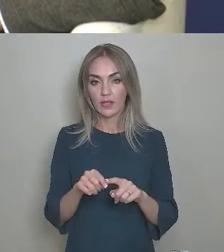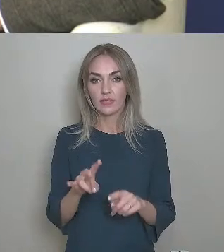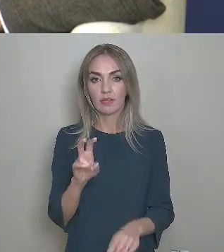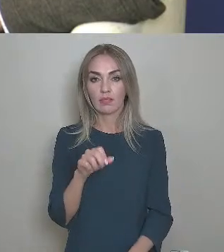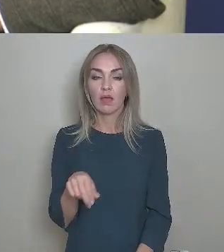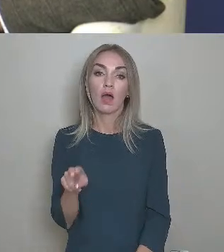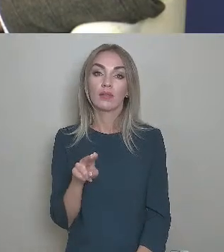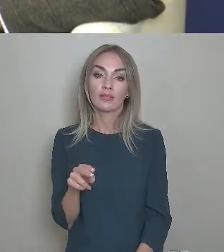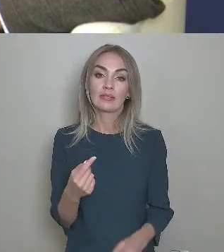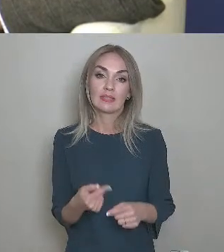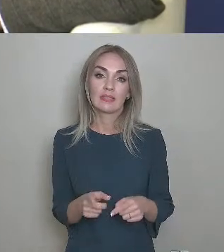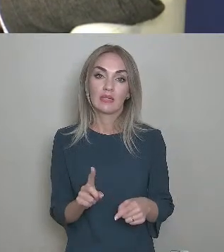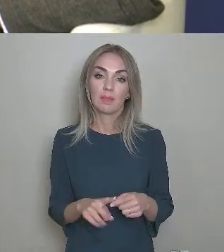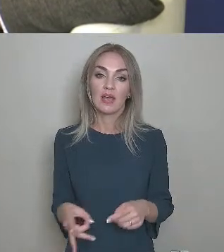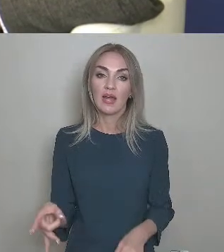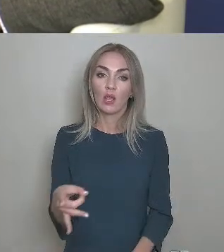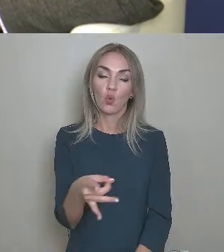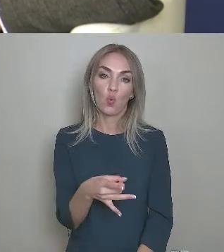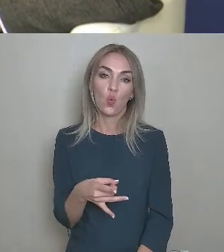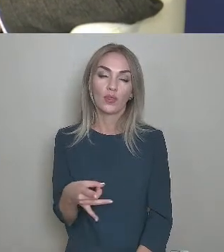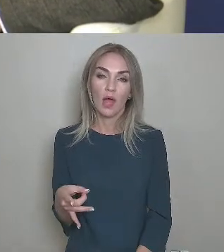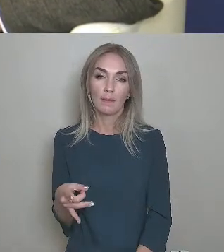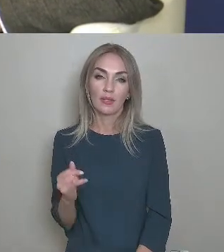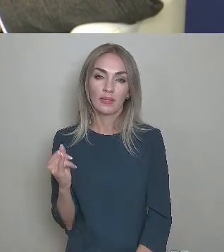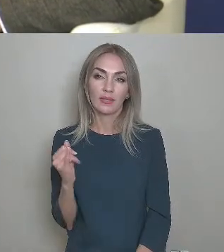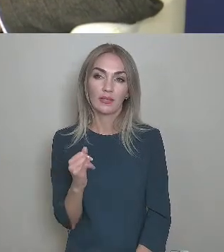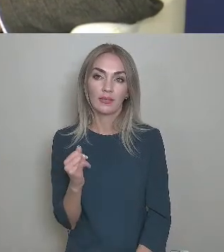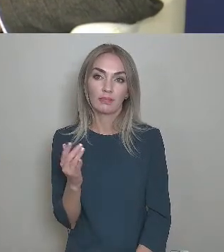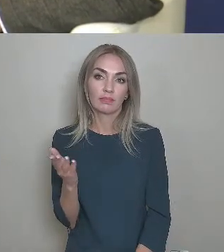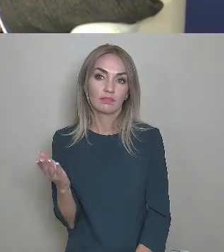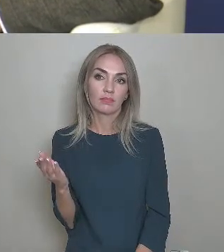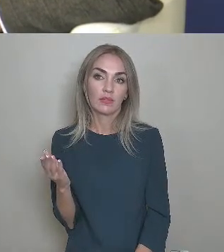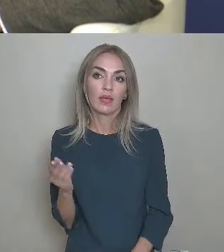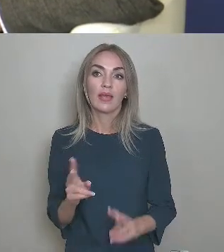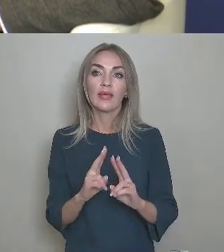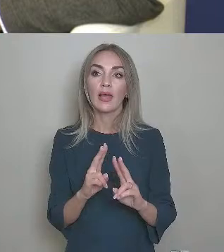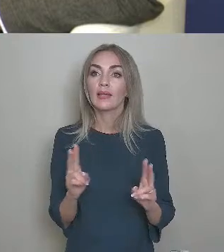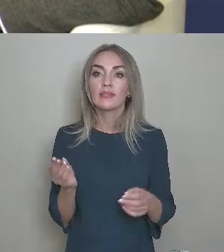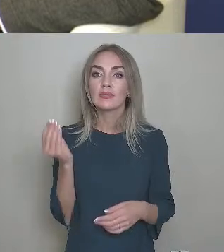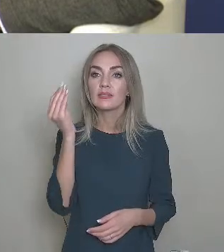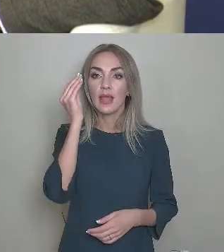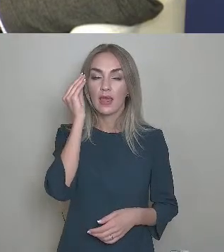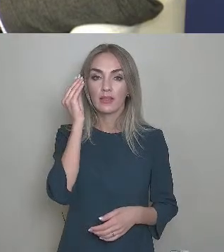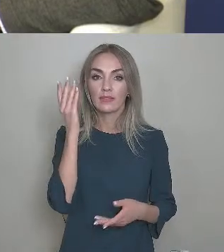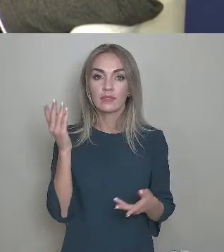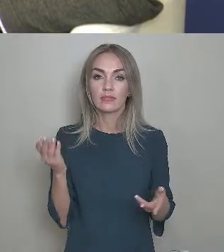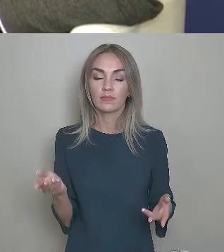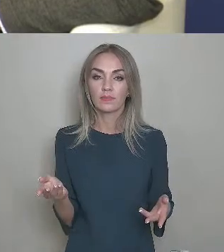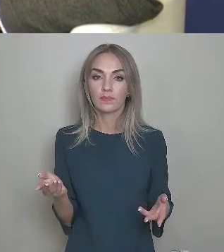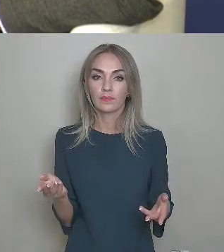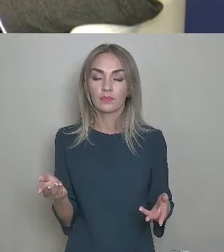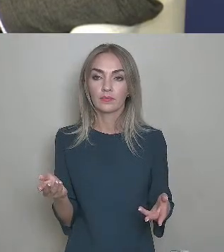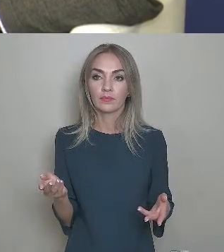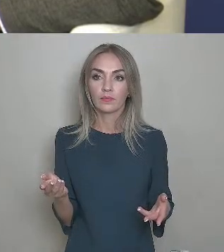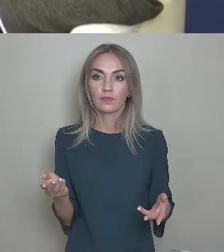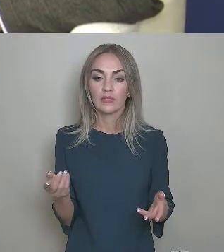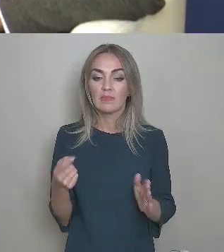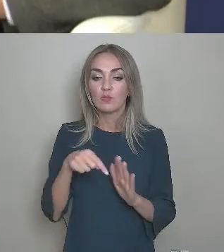party organization over the lower levels, over the regional level. What's the point of